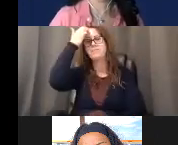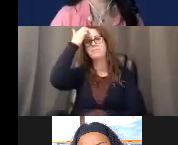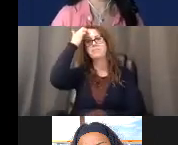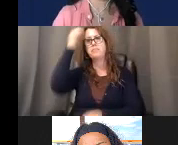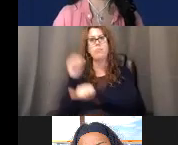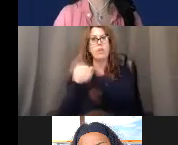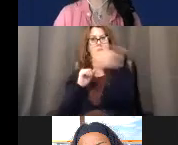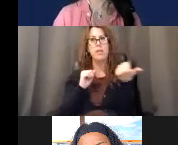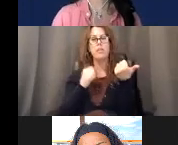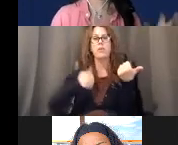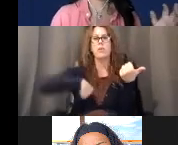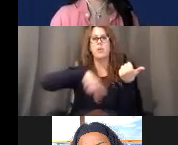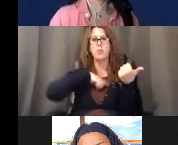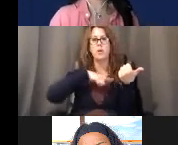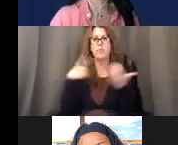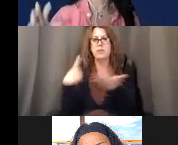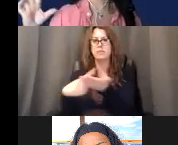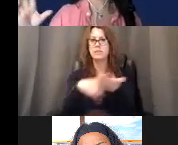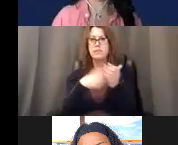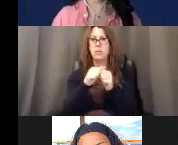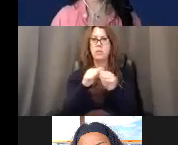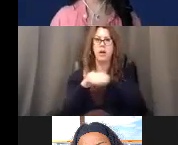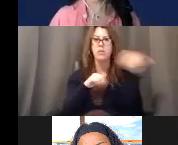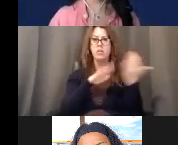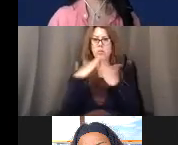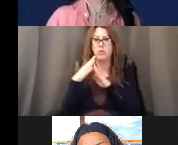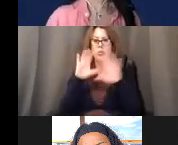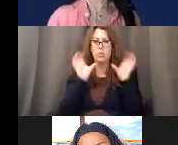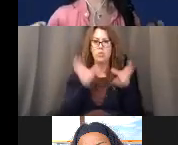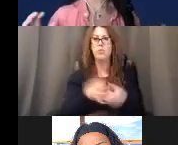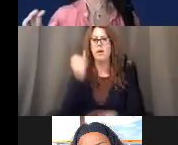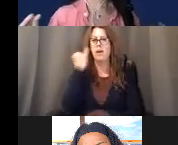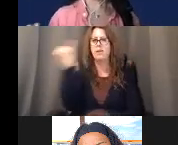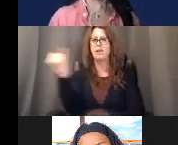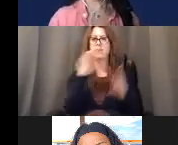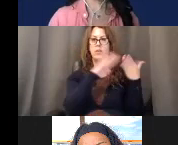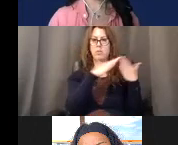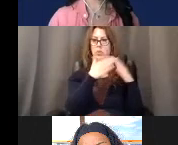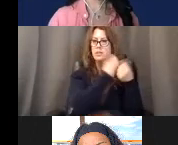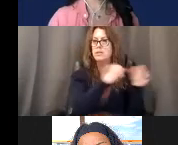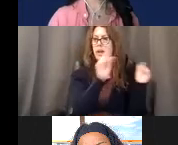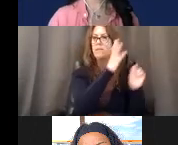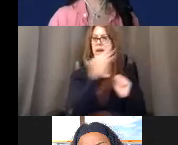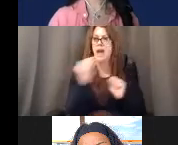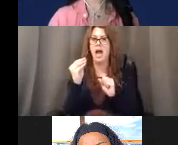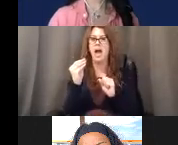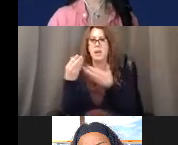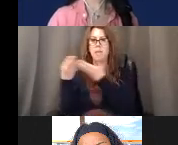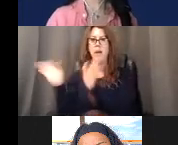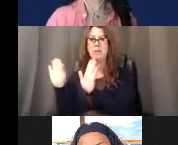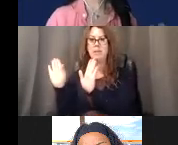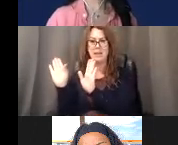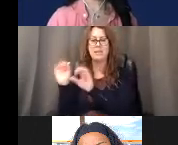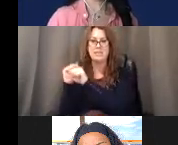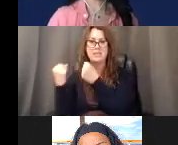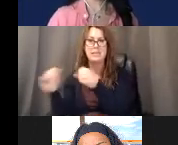community groups. And it's this notion of community safety and public safety. And when you talk to groups about this, it's so interesting to see